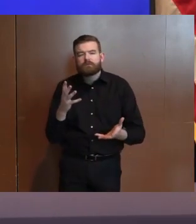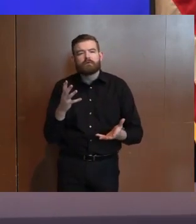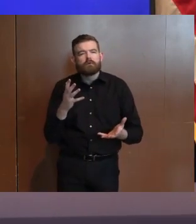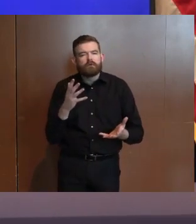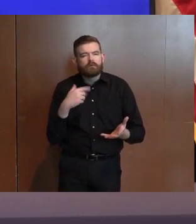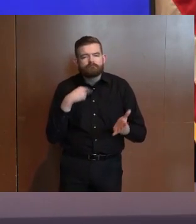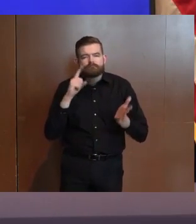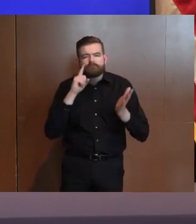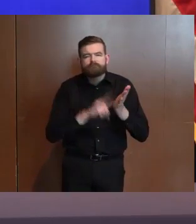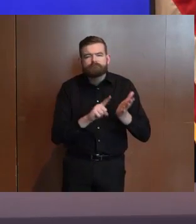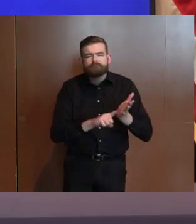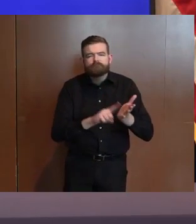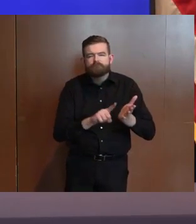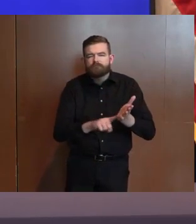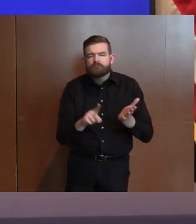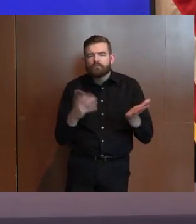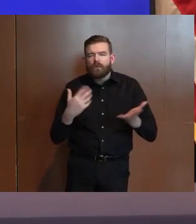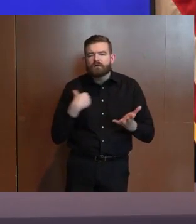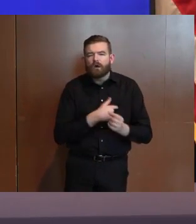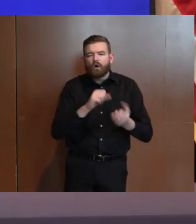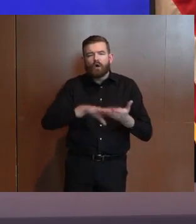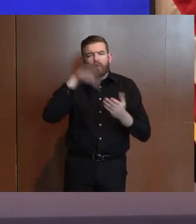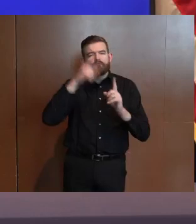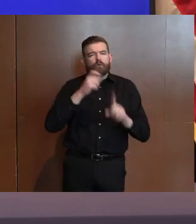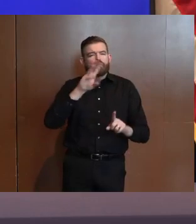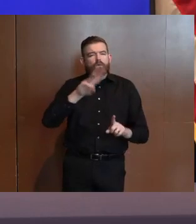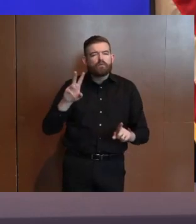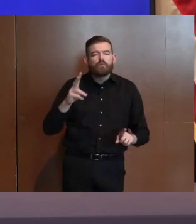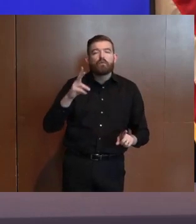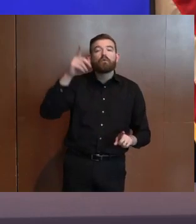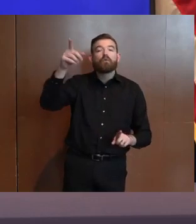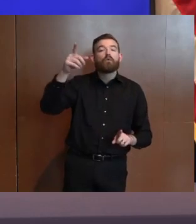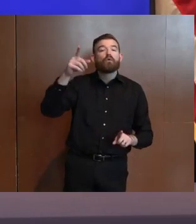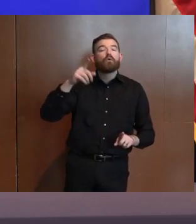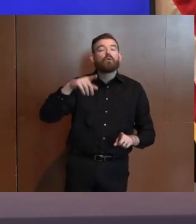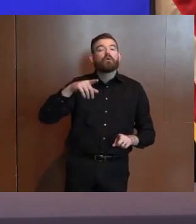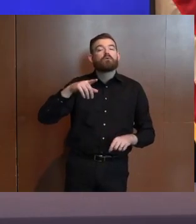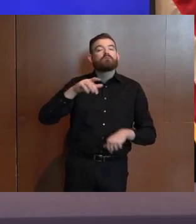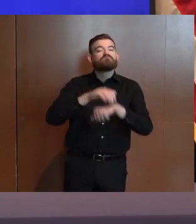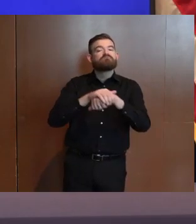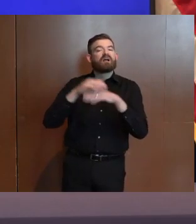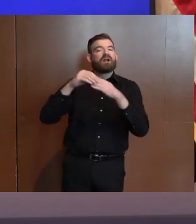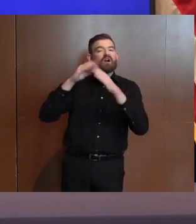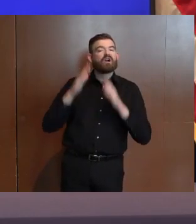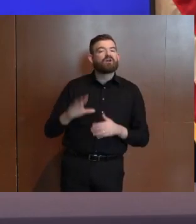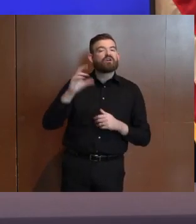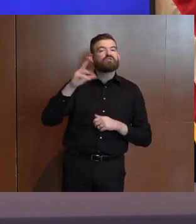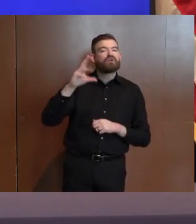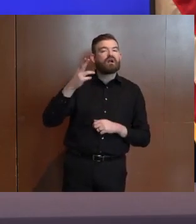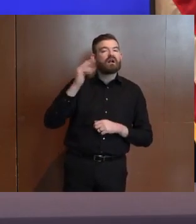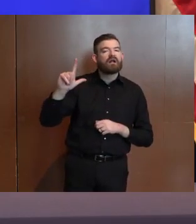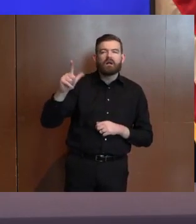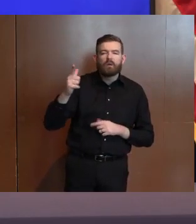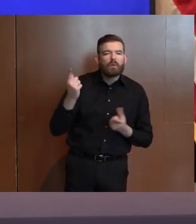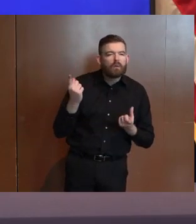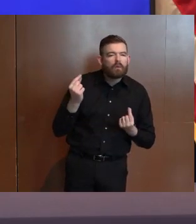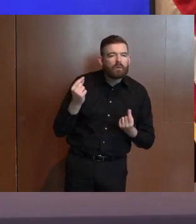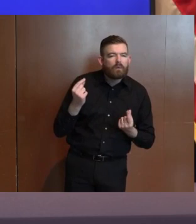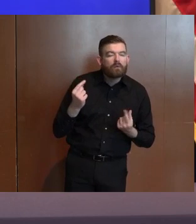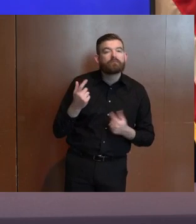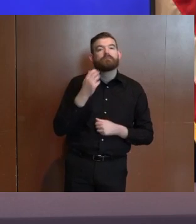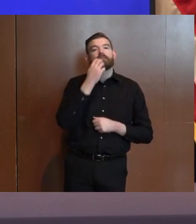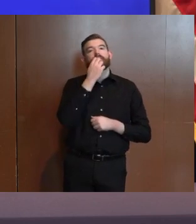Churchill did as a leader in that time, I thought that I'd be a better leader, would be a better leader. And as if by some divine providence, a